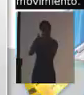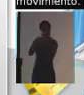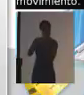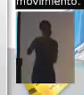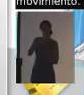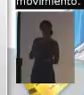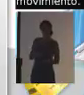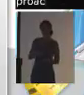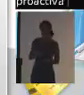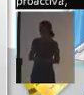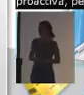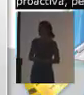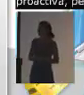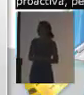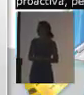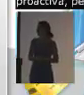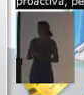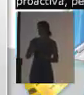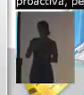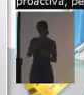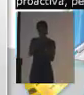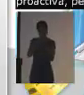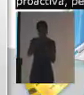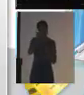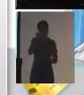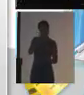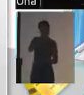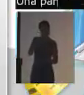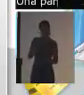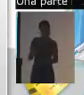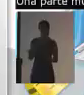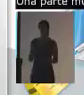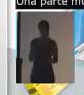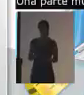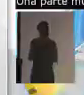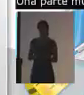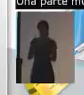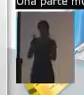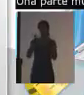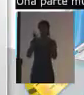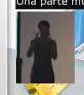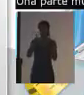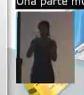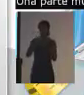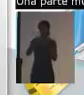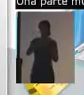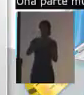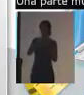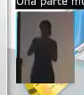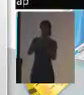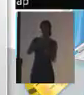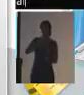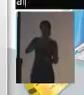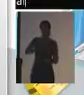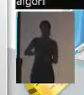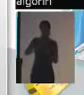adjust to this movement. Another important area is that given that this is a learning